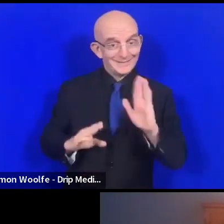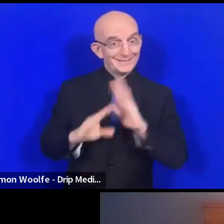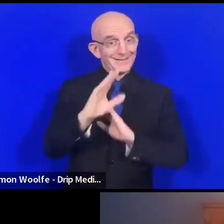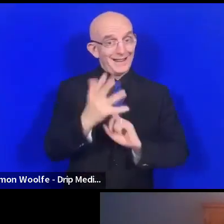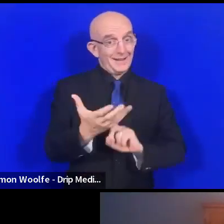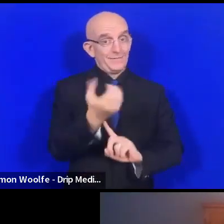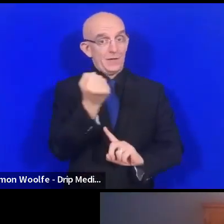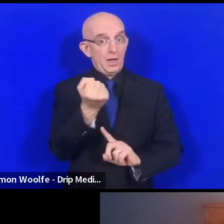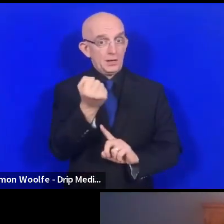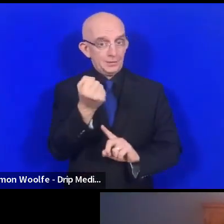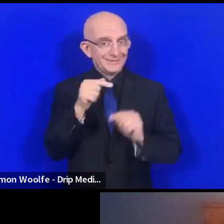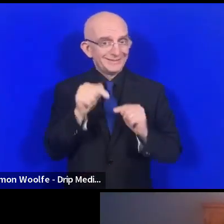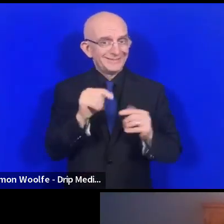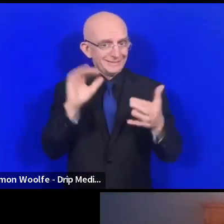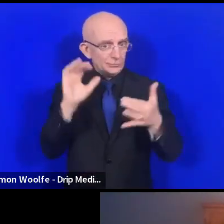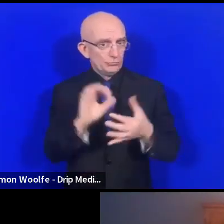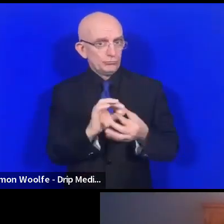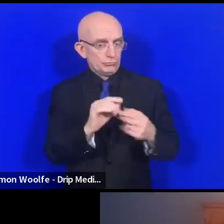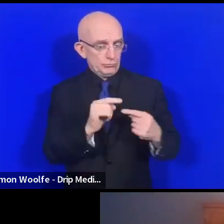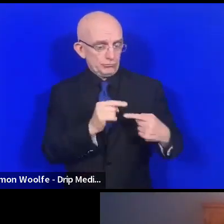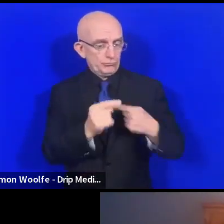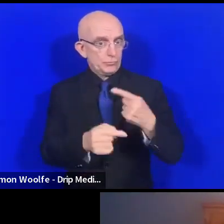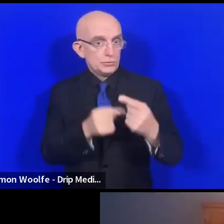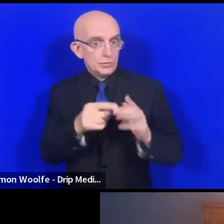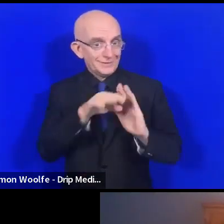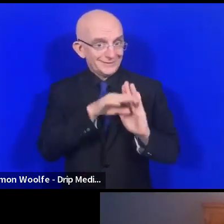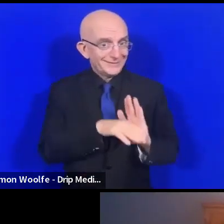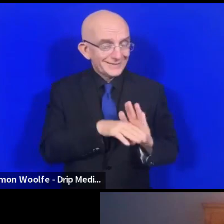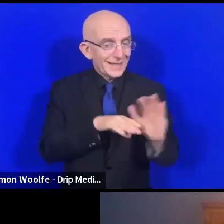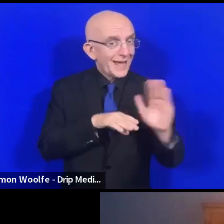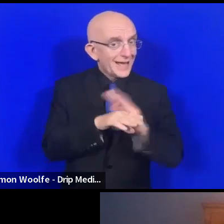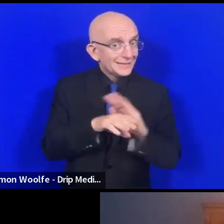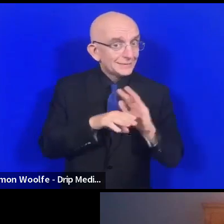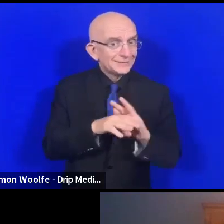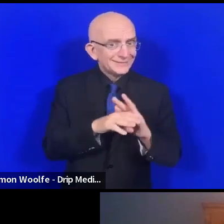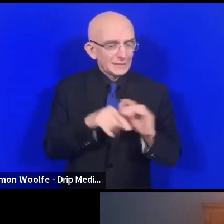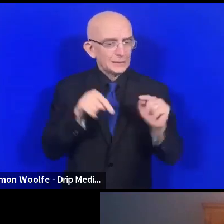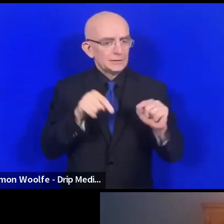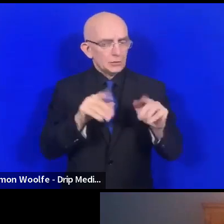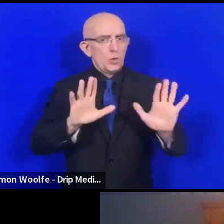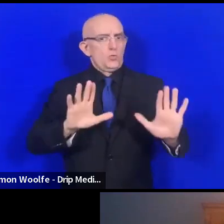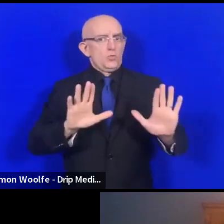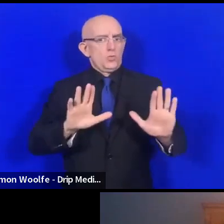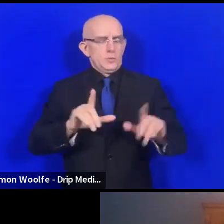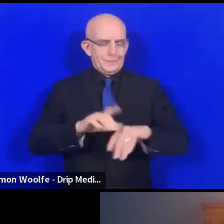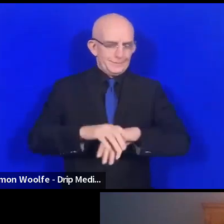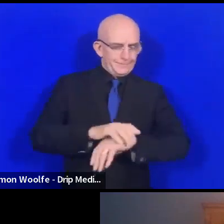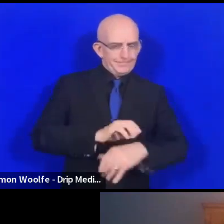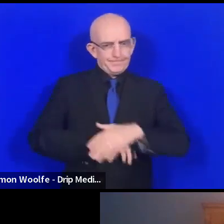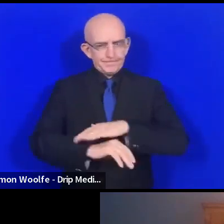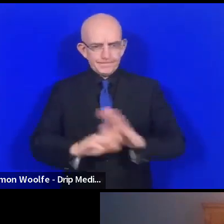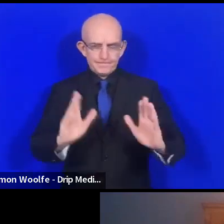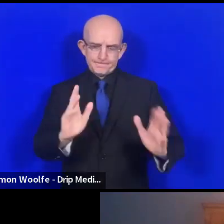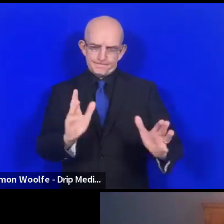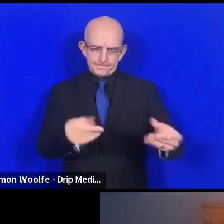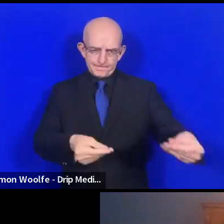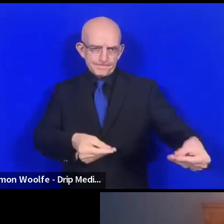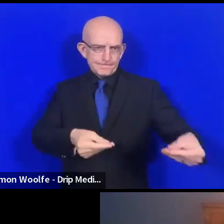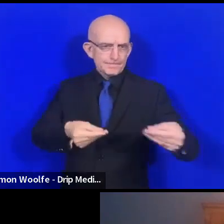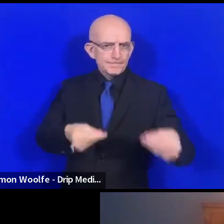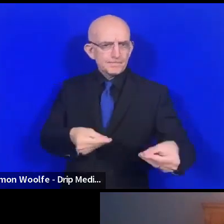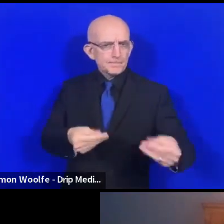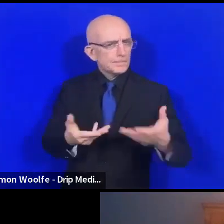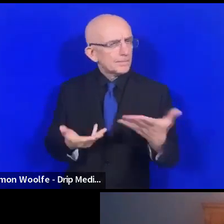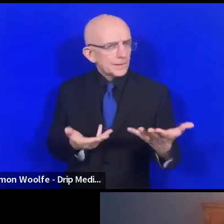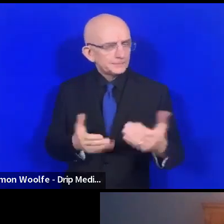going to be a priority. And much of that was from advocacy, like this group right here and folks that are on the call. after